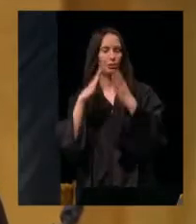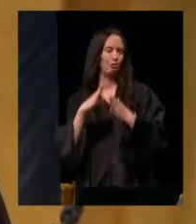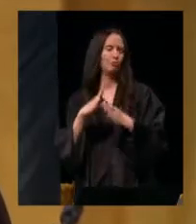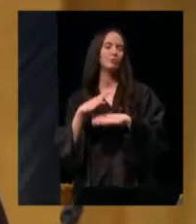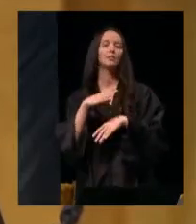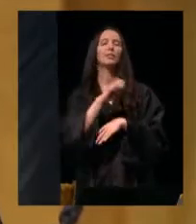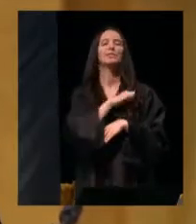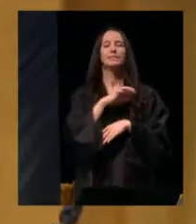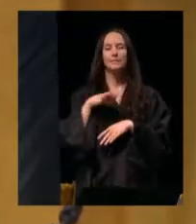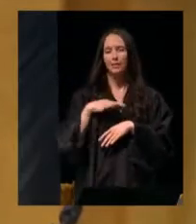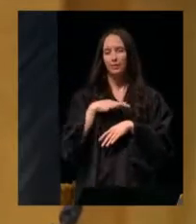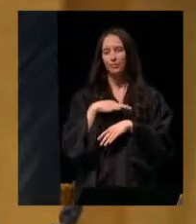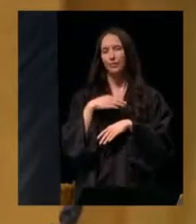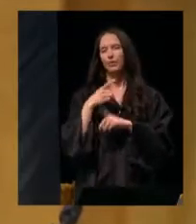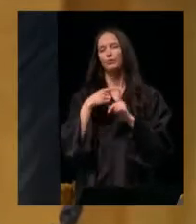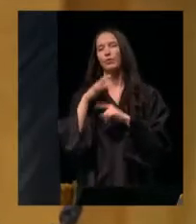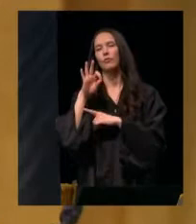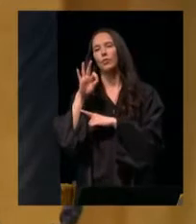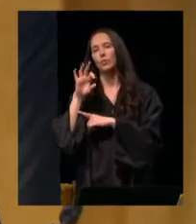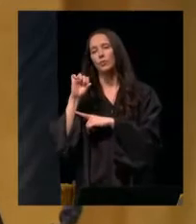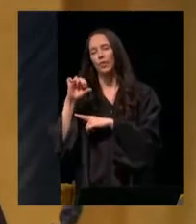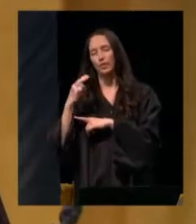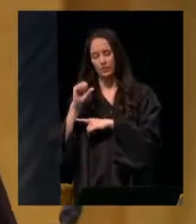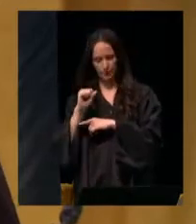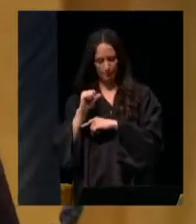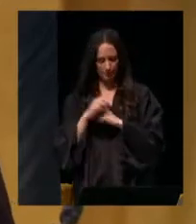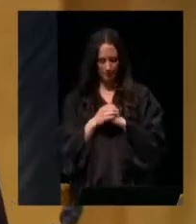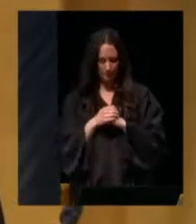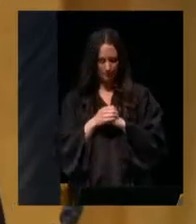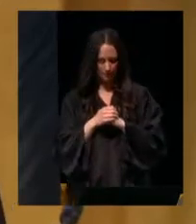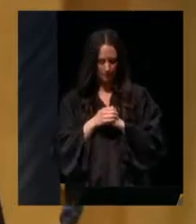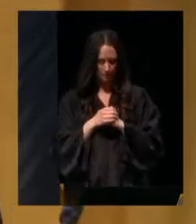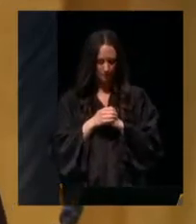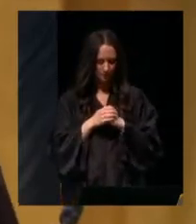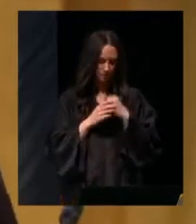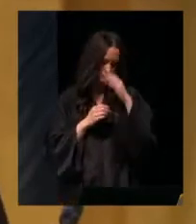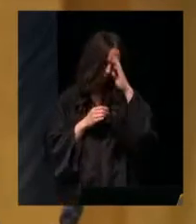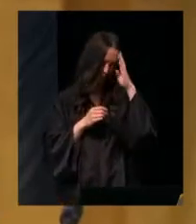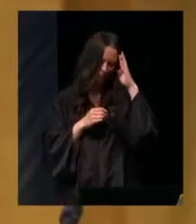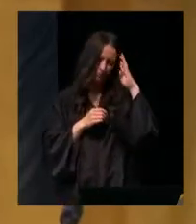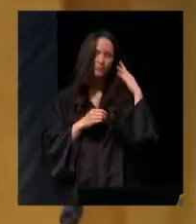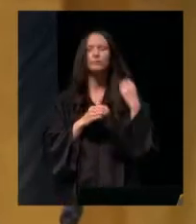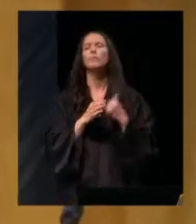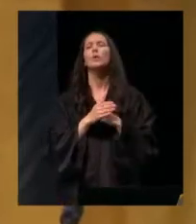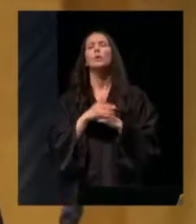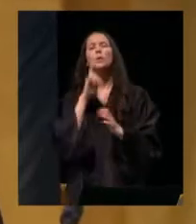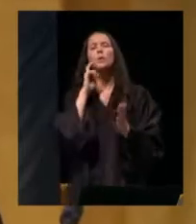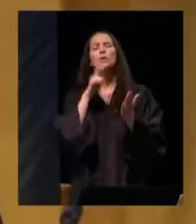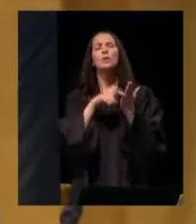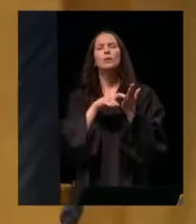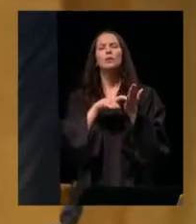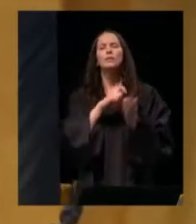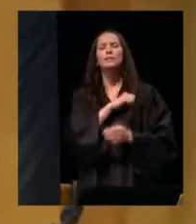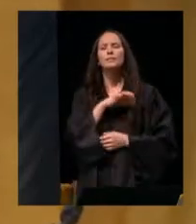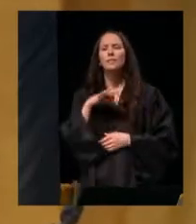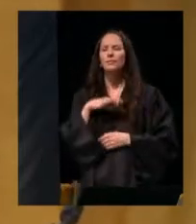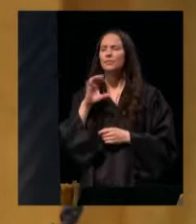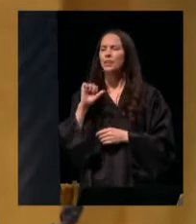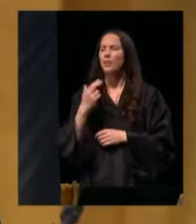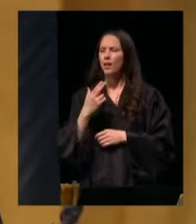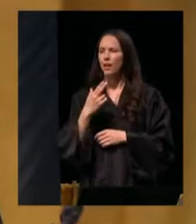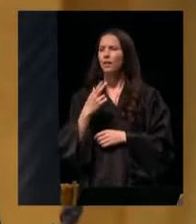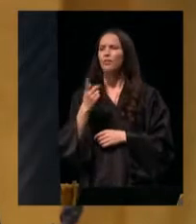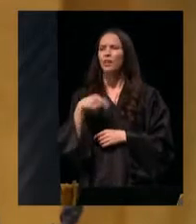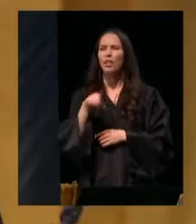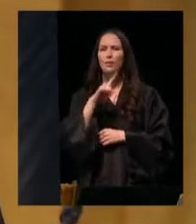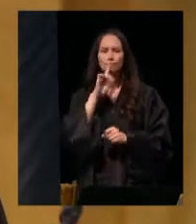of Fargo South High School. I especially want to acknowledge the faculty and staff of South High for their efforts and dedication